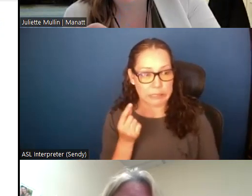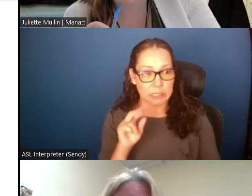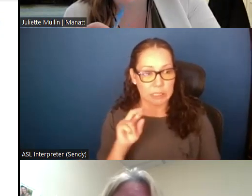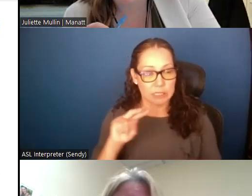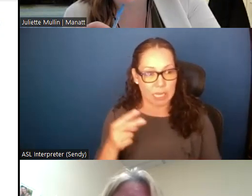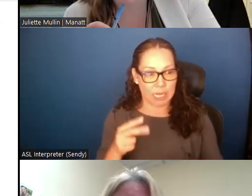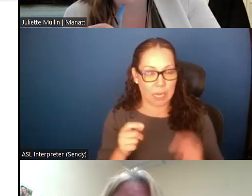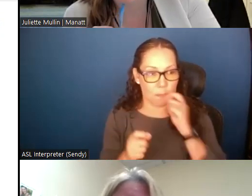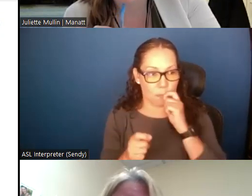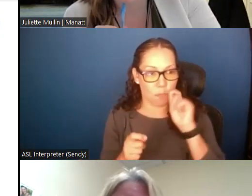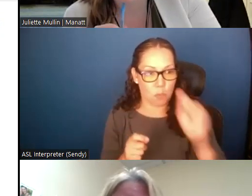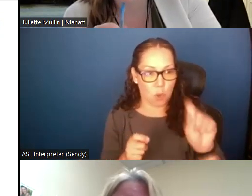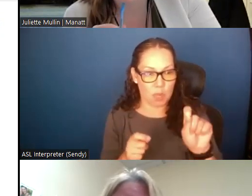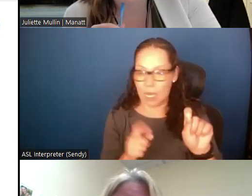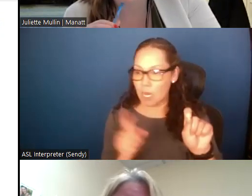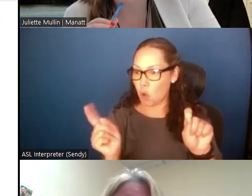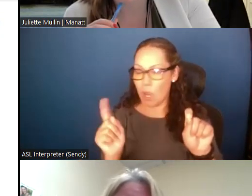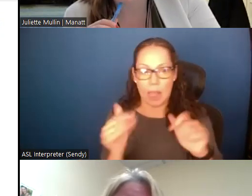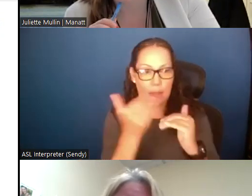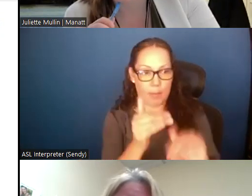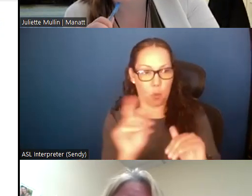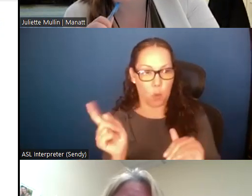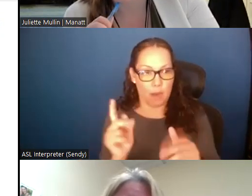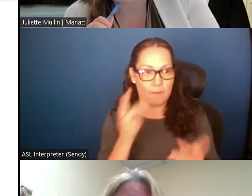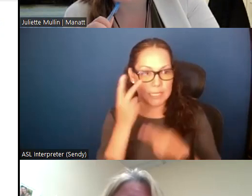where the visitation can occur.